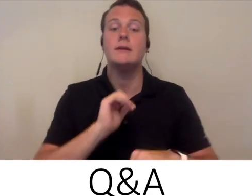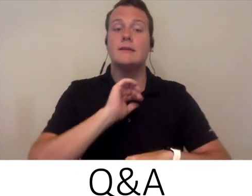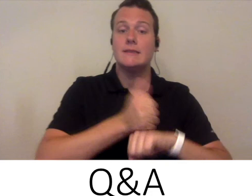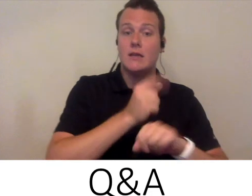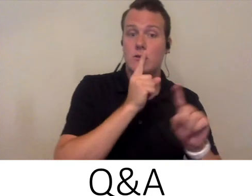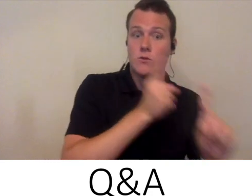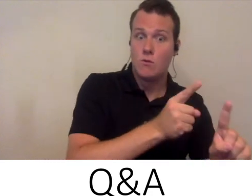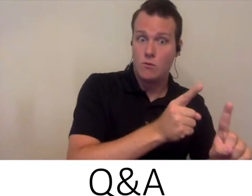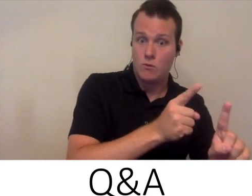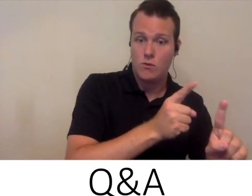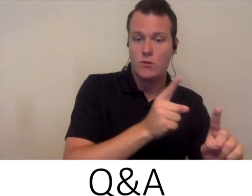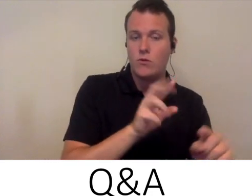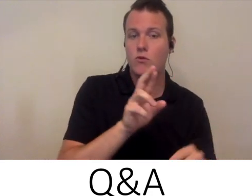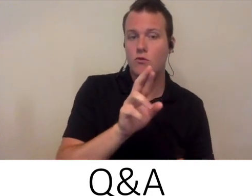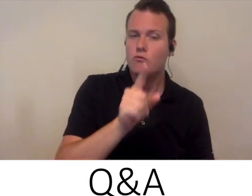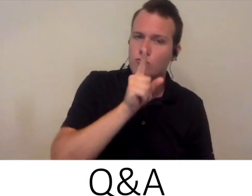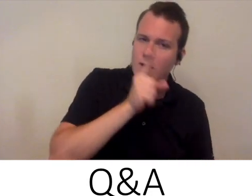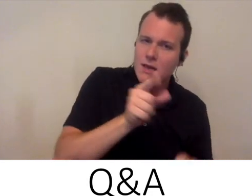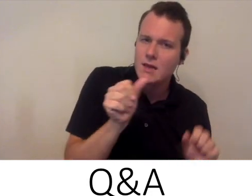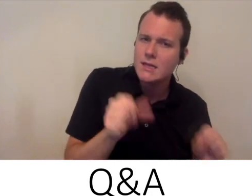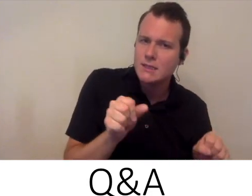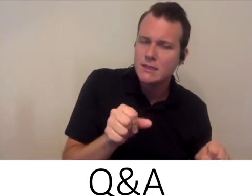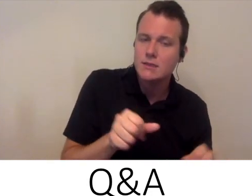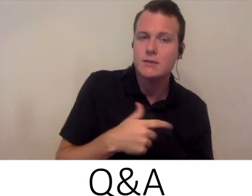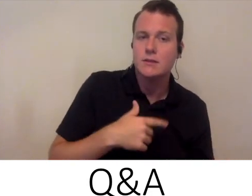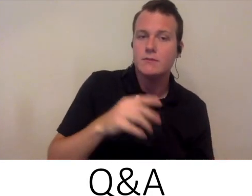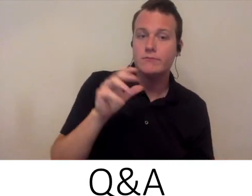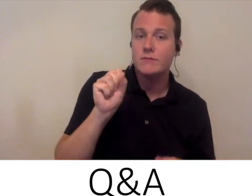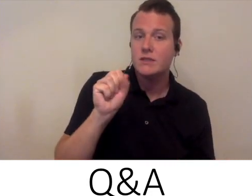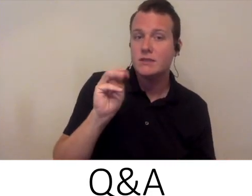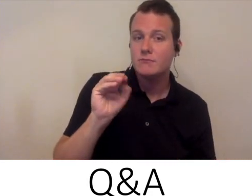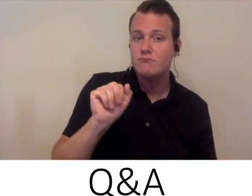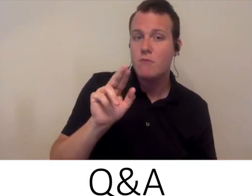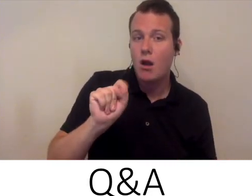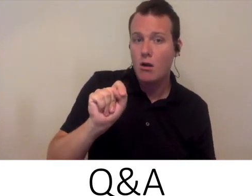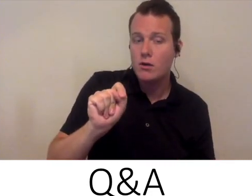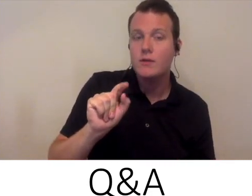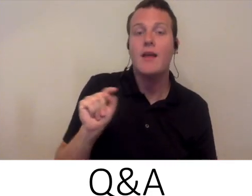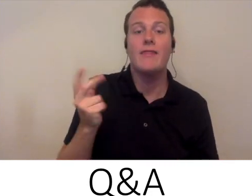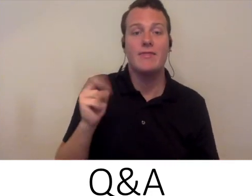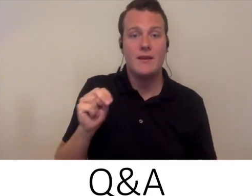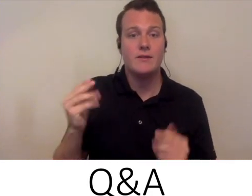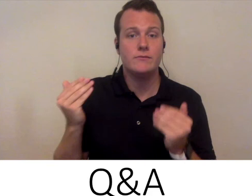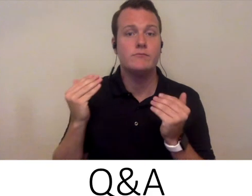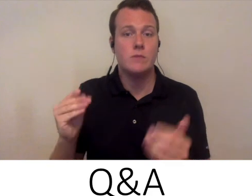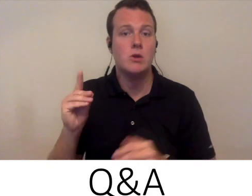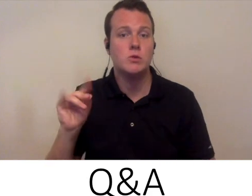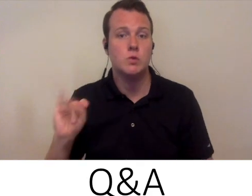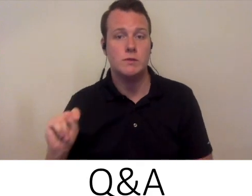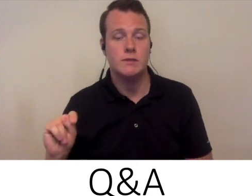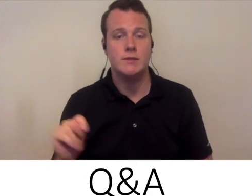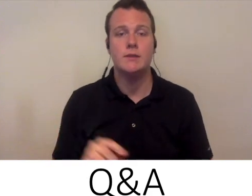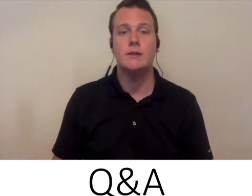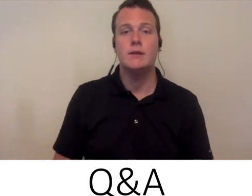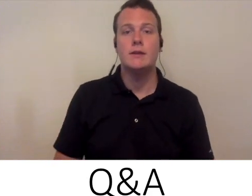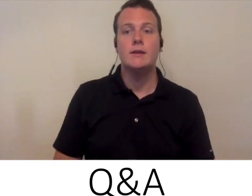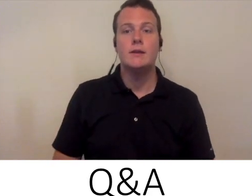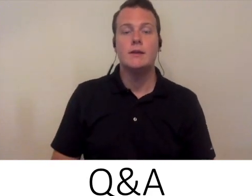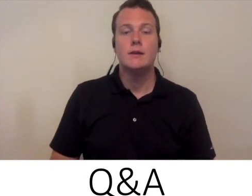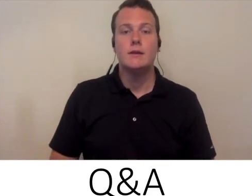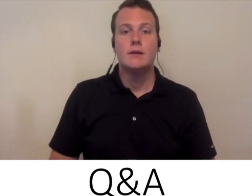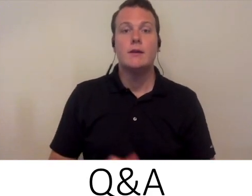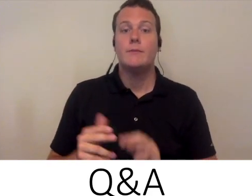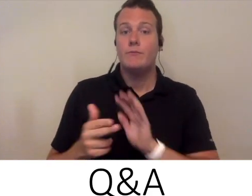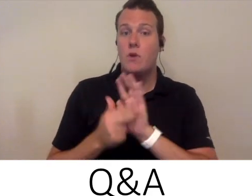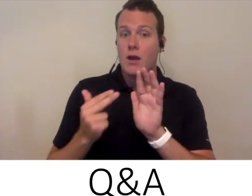them realistic, make them smart, and then implement them. And so that is, and then branding